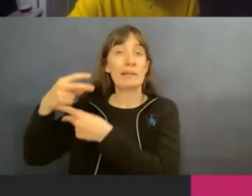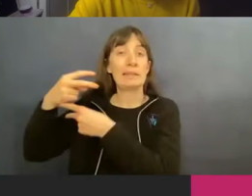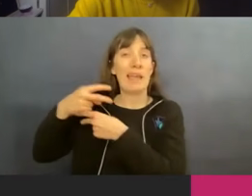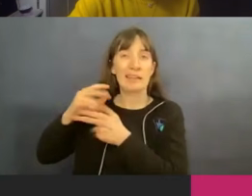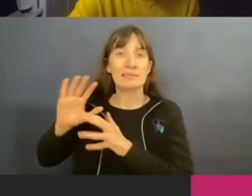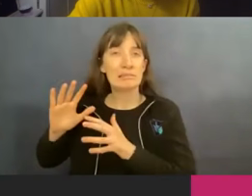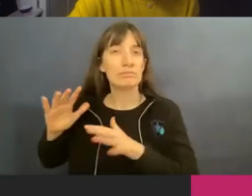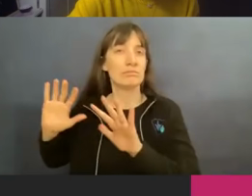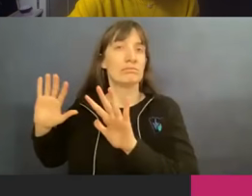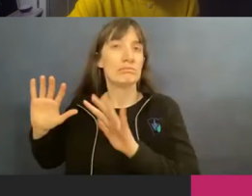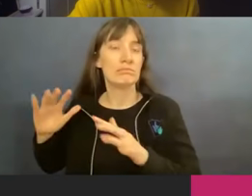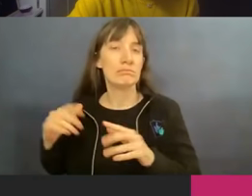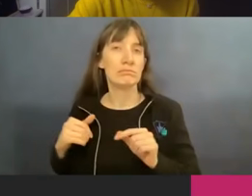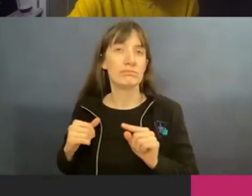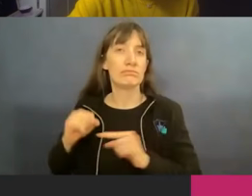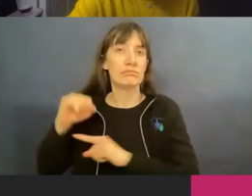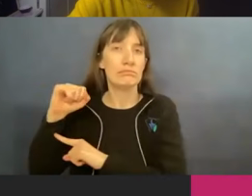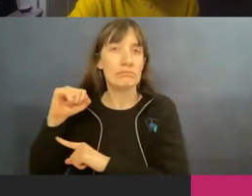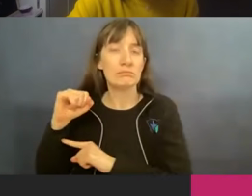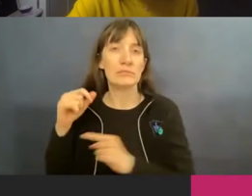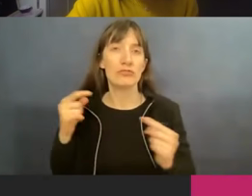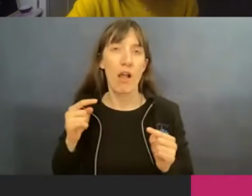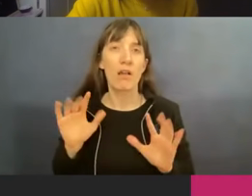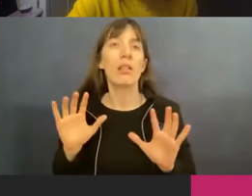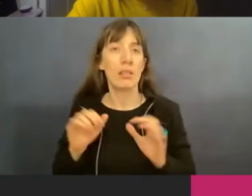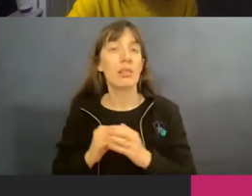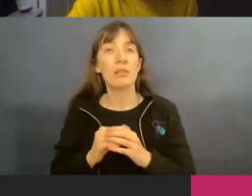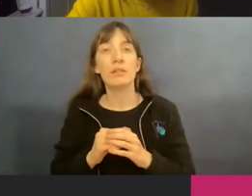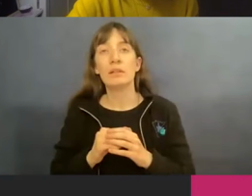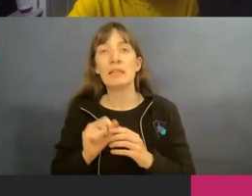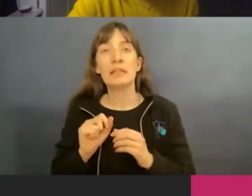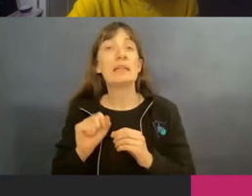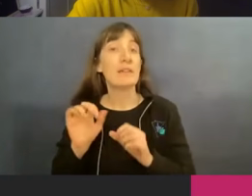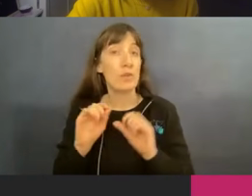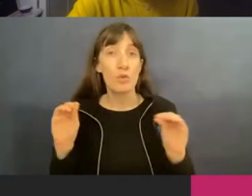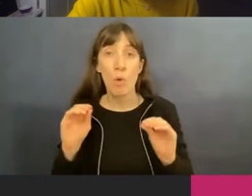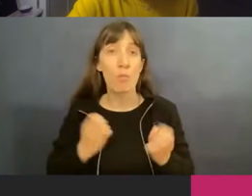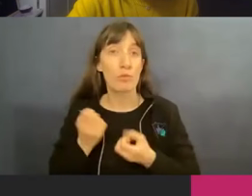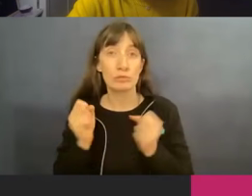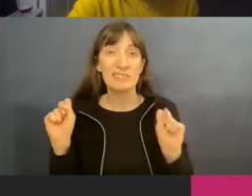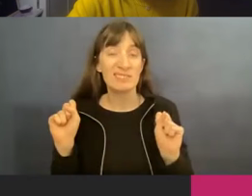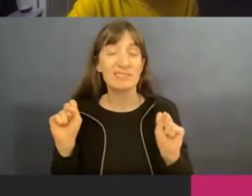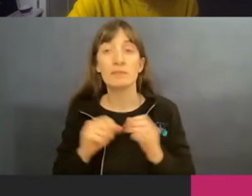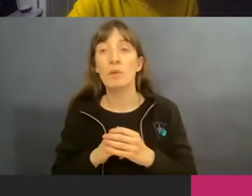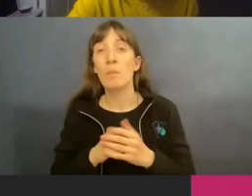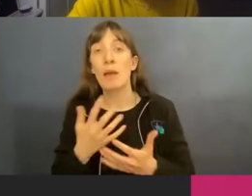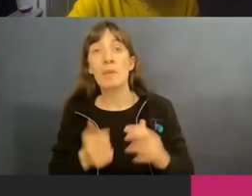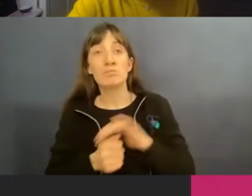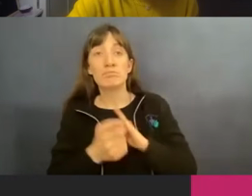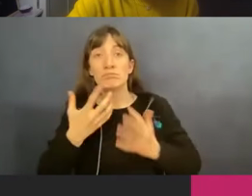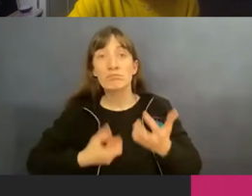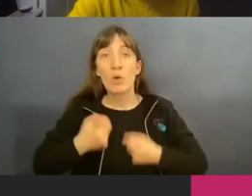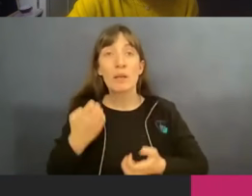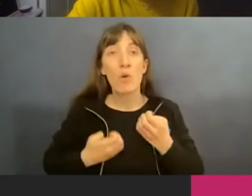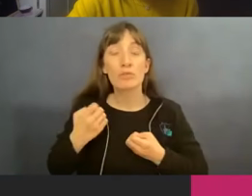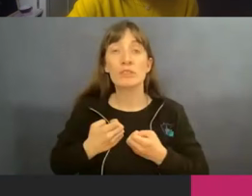about if they don't have that emotional safety. Absolutely. Others are saying hiding emotions, seems concerns that